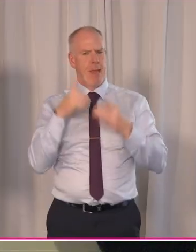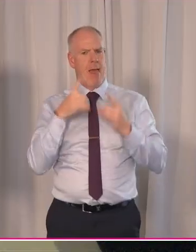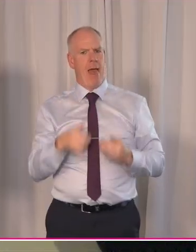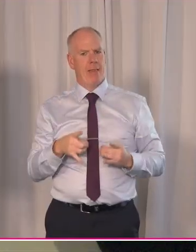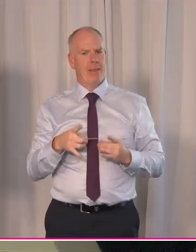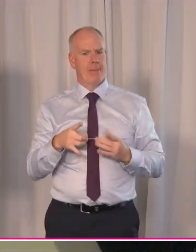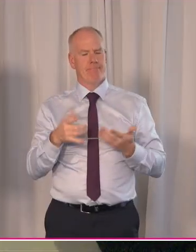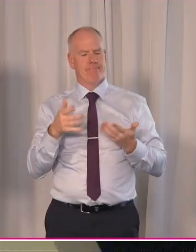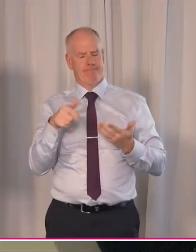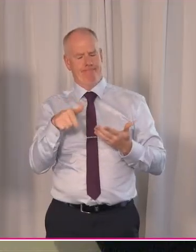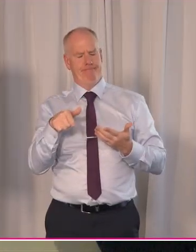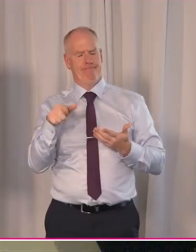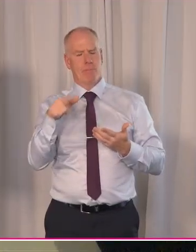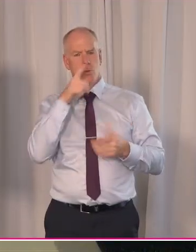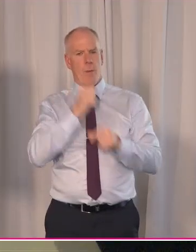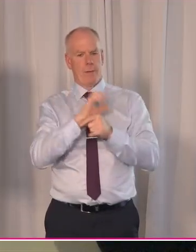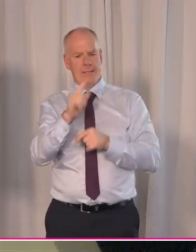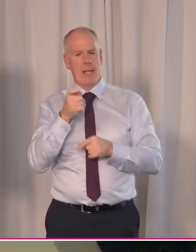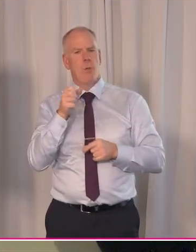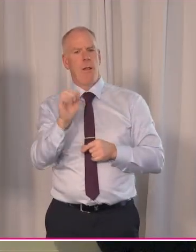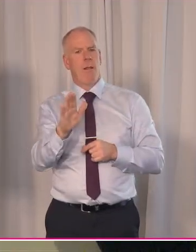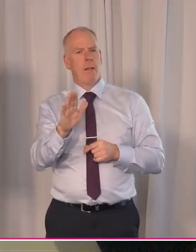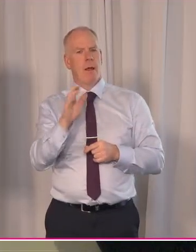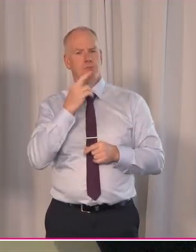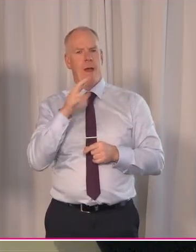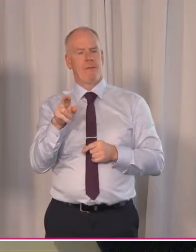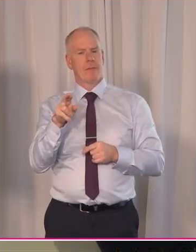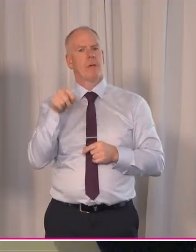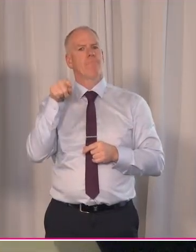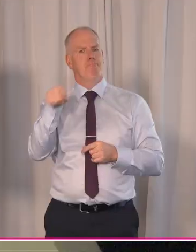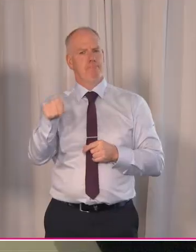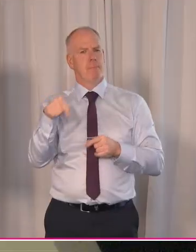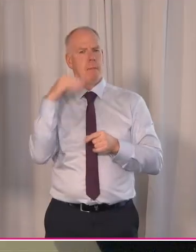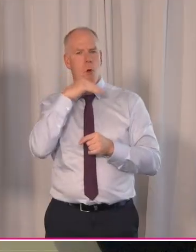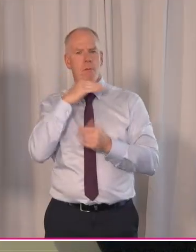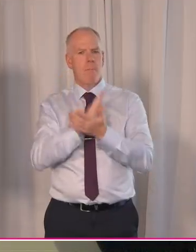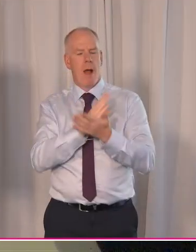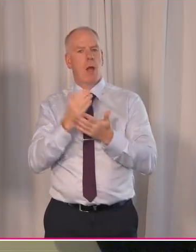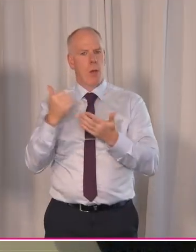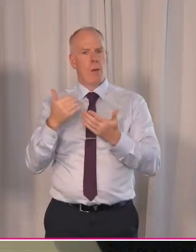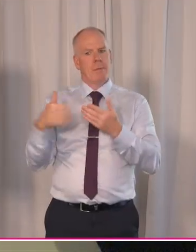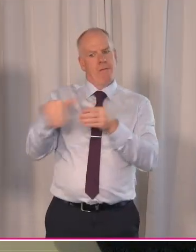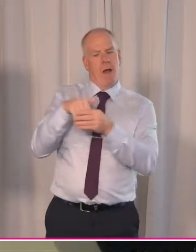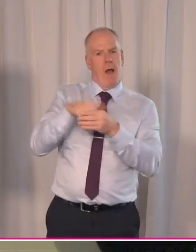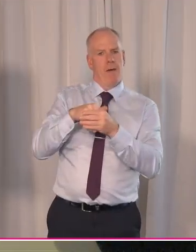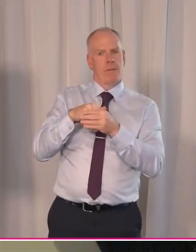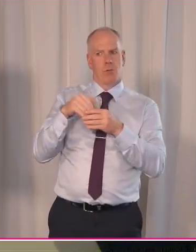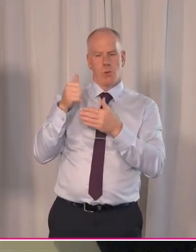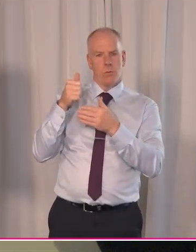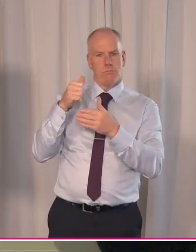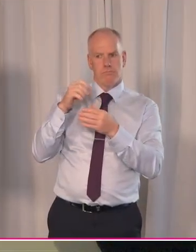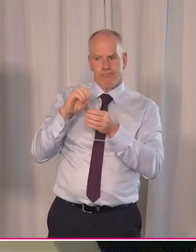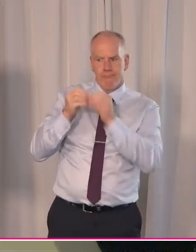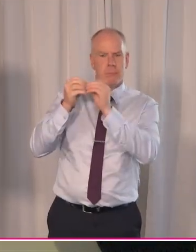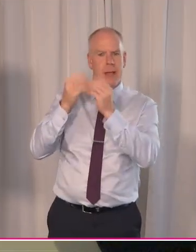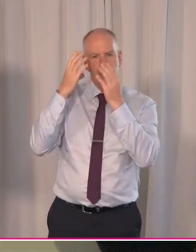of that, and we will be co-designing and co-producing content to support education training for all people who